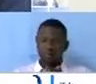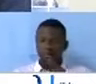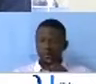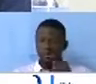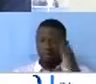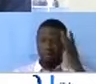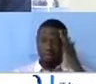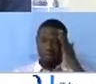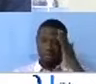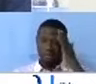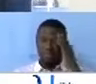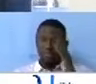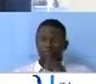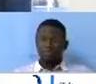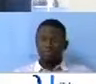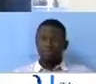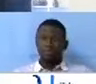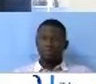deductions. And in actual fact,